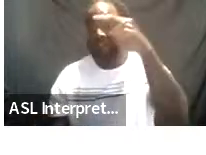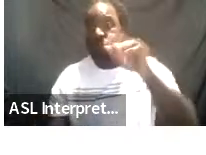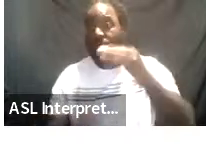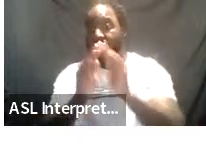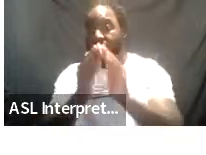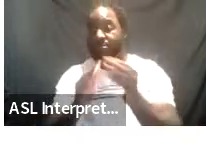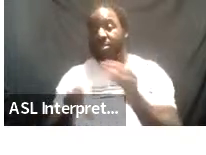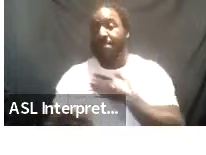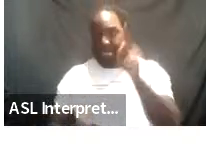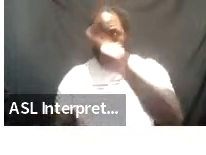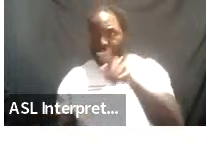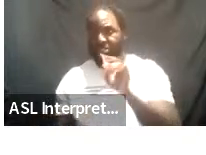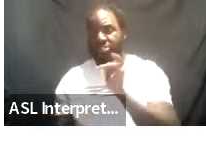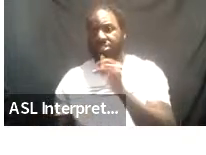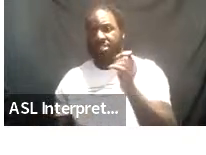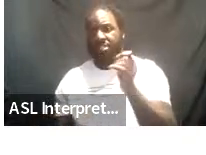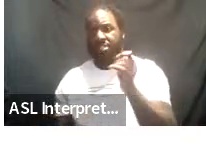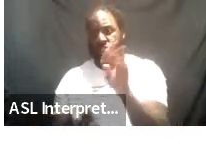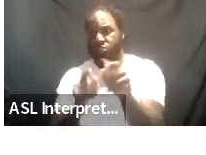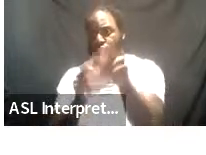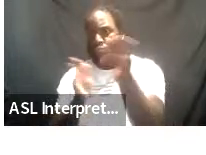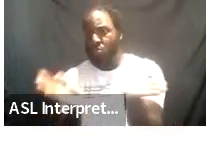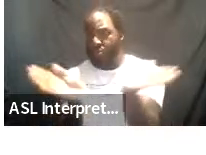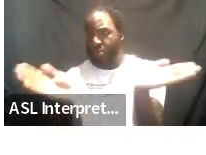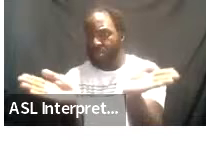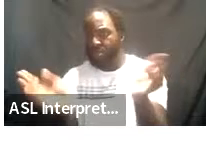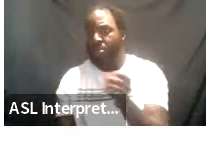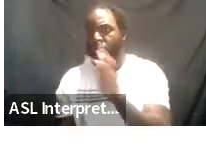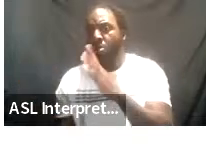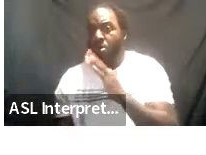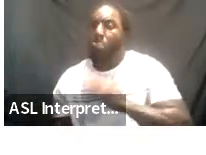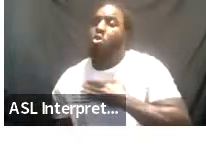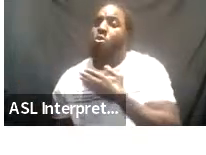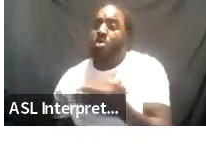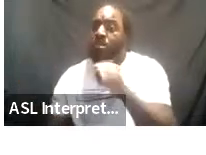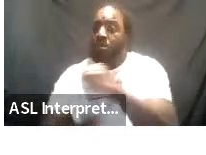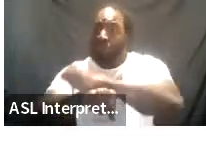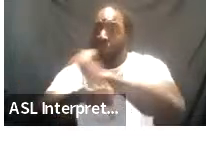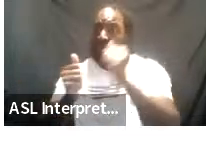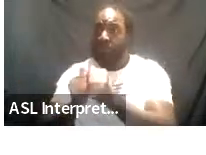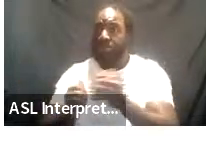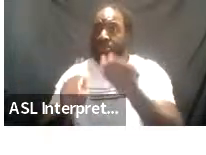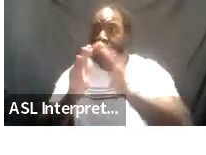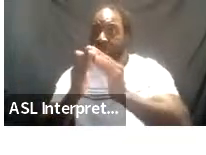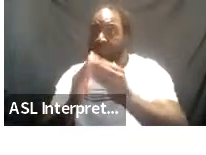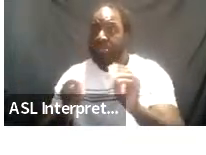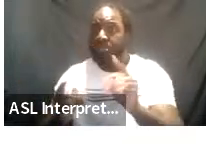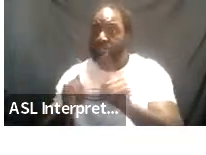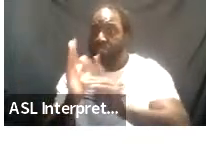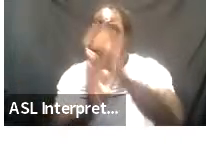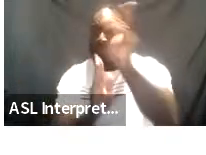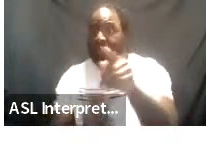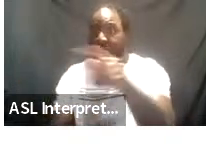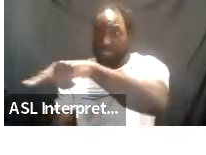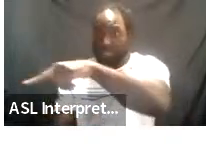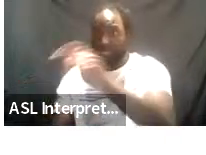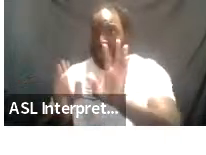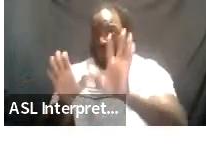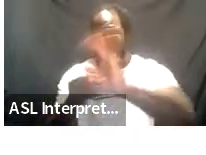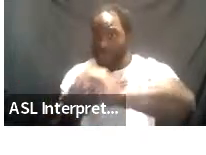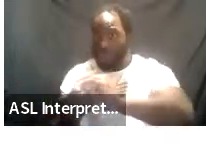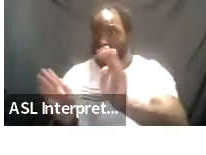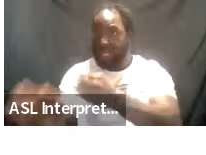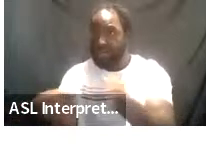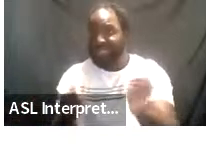is, do you encourage or are you willing to work with communities to develop their own plans that